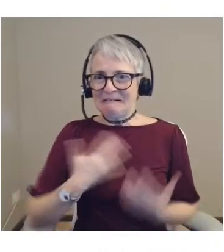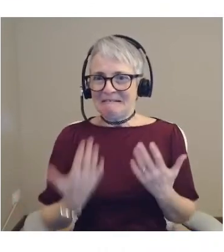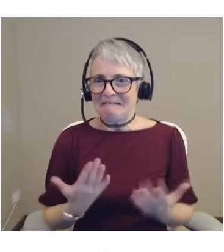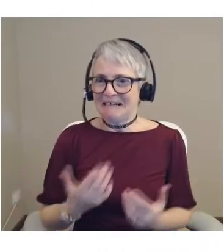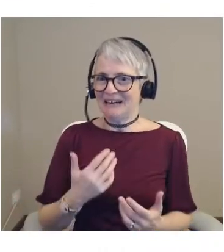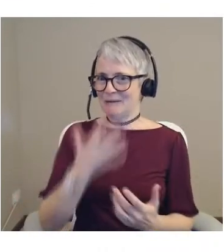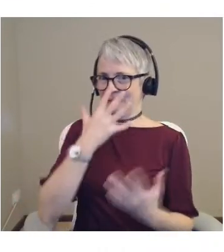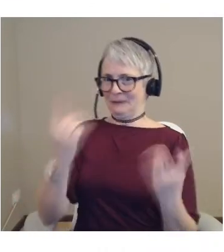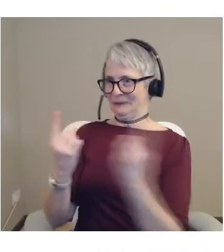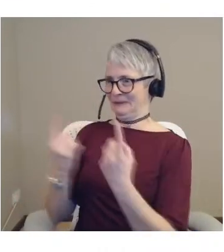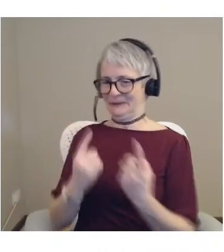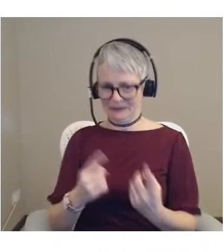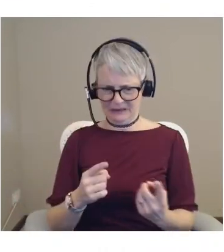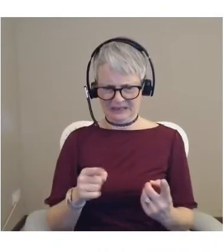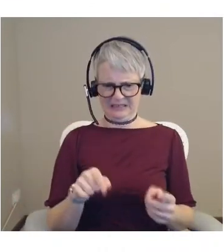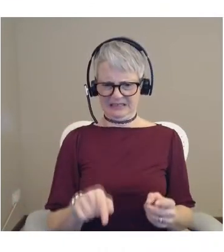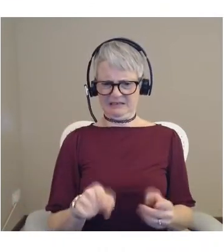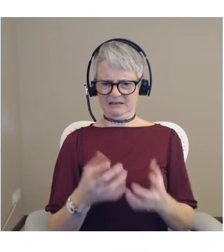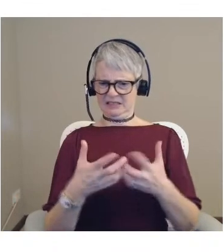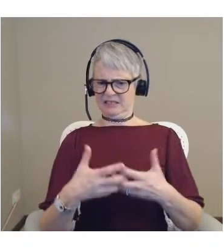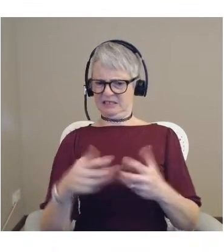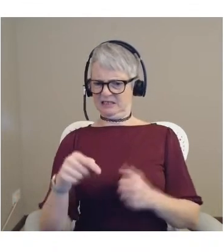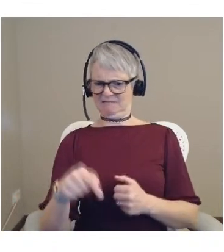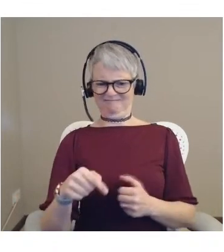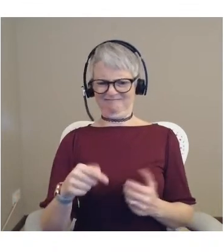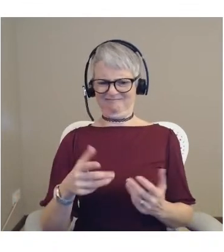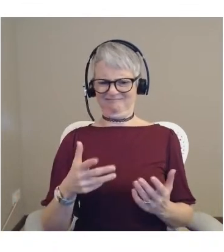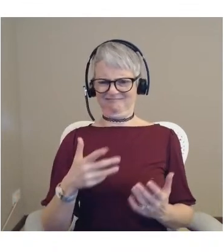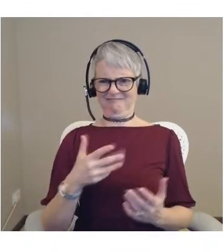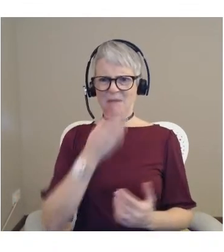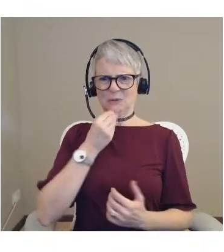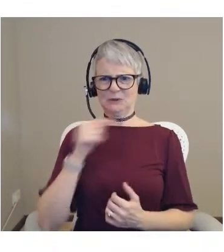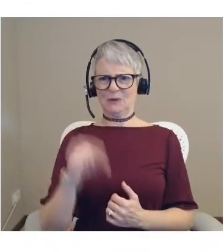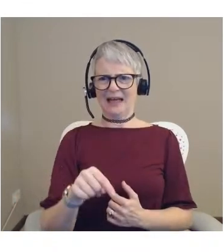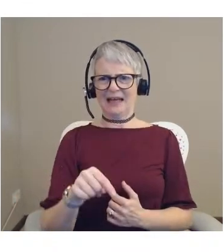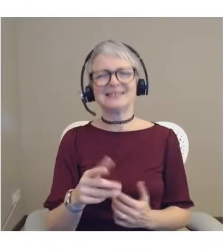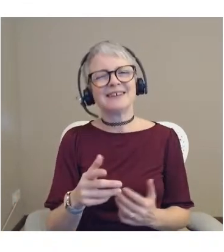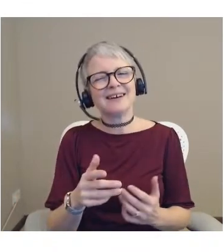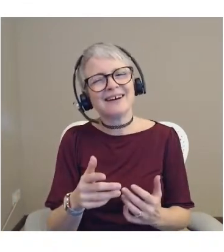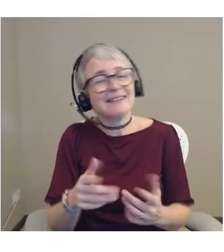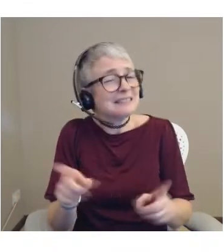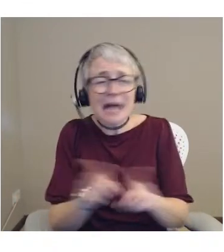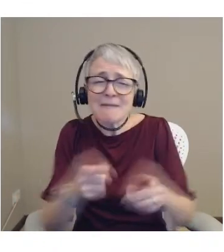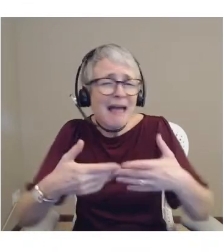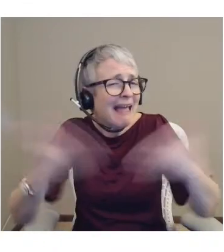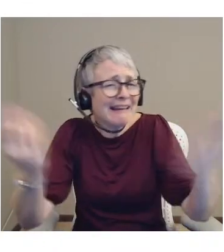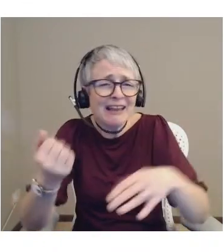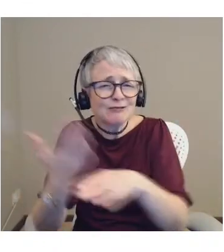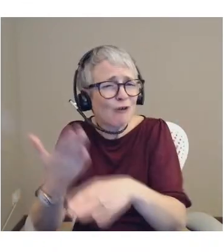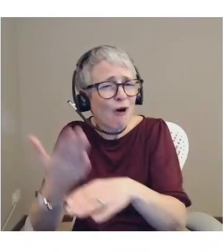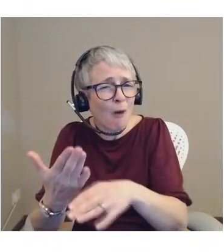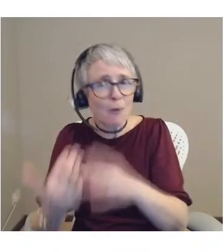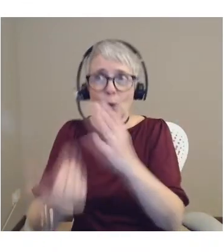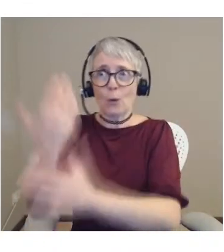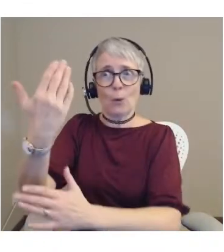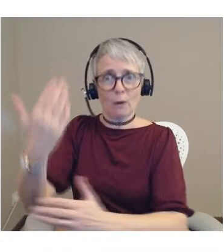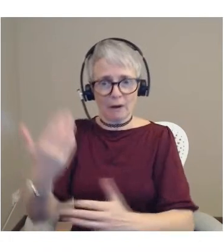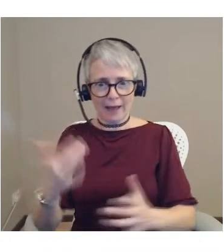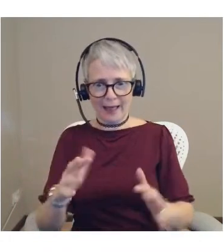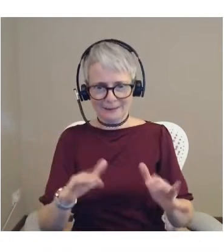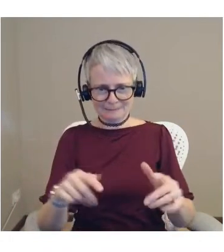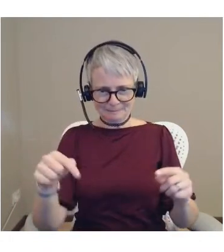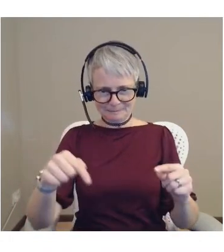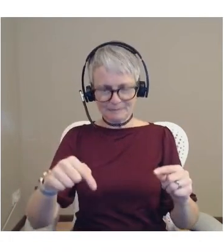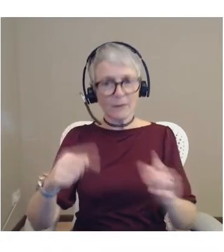device in front of you may not be the one you're familiar with. And I think that's equally true in the workplace, isn't it? Just trying to join the dots from... It's not always the IT team that's going